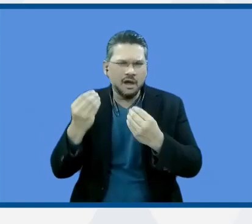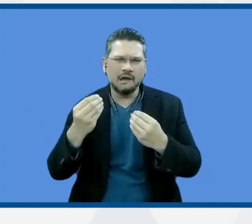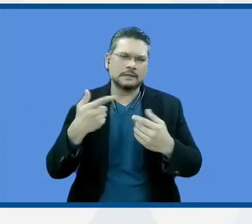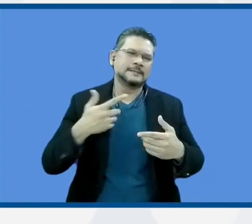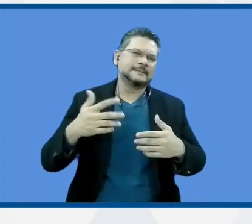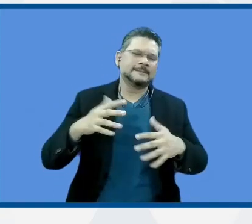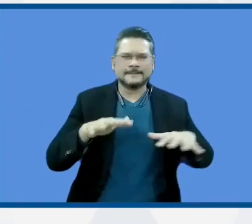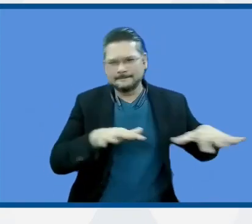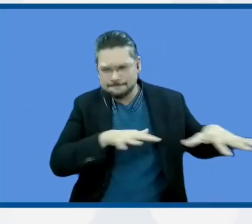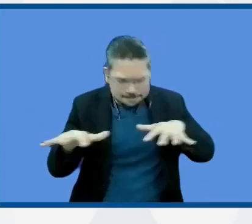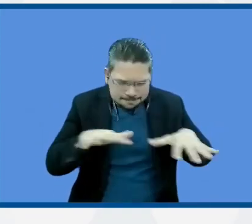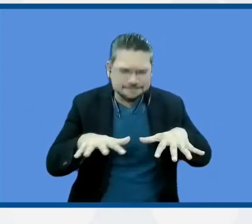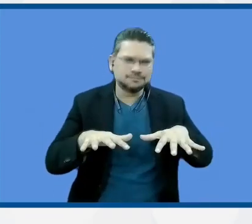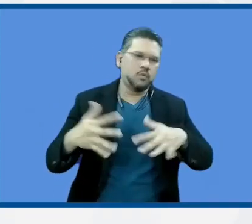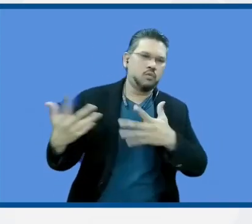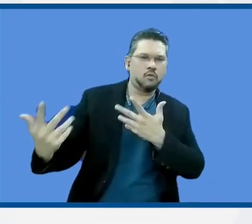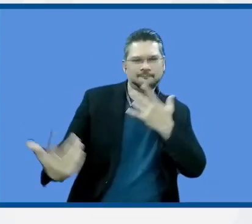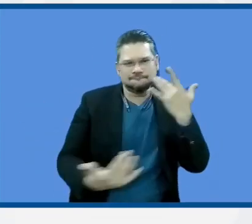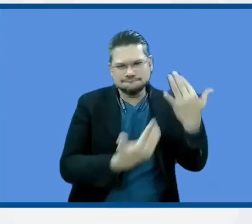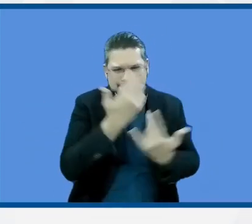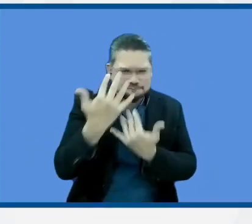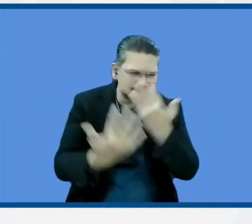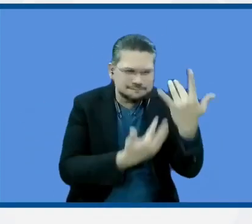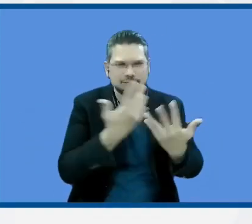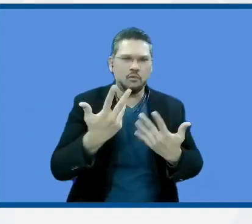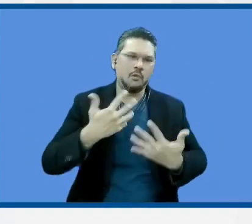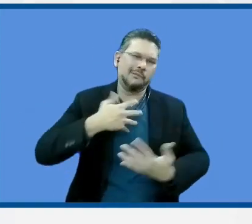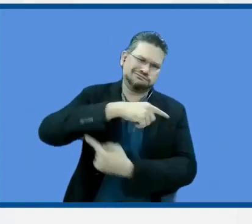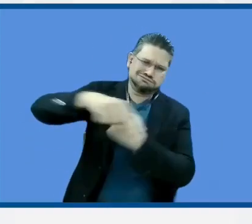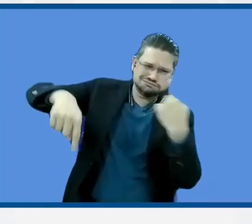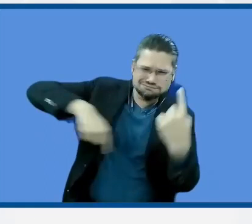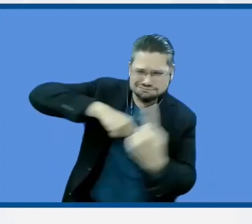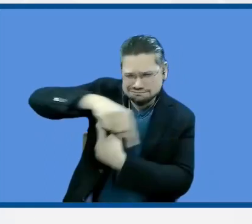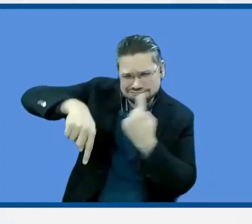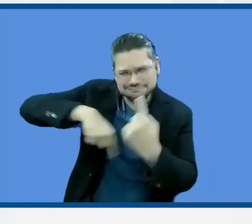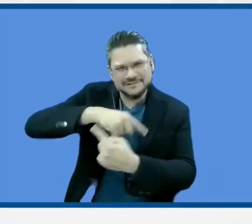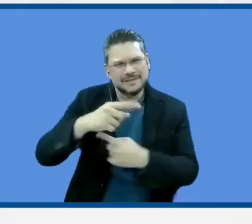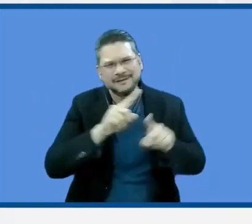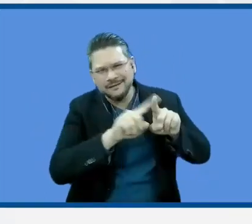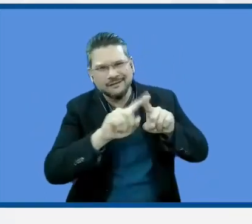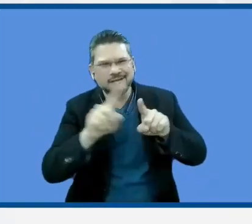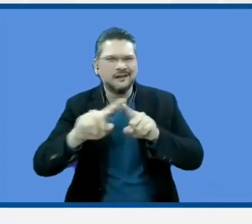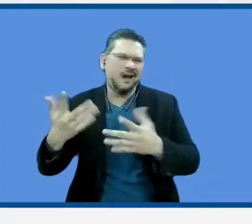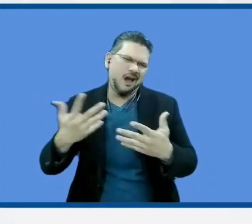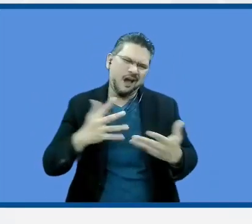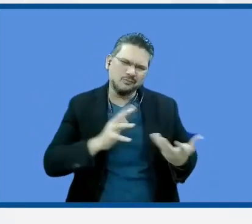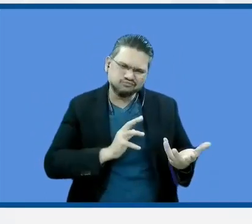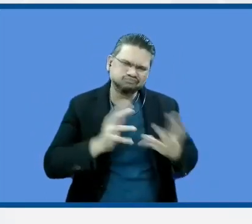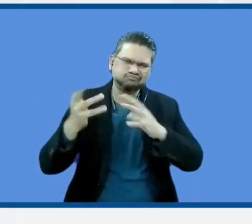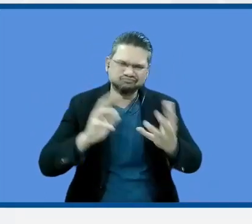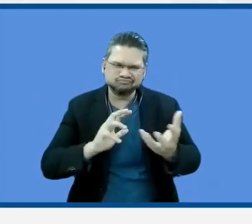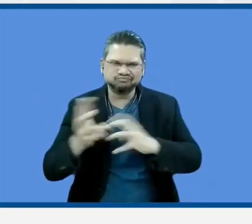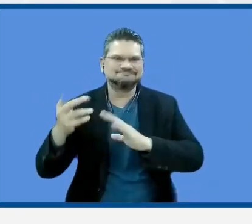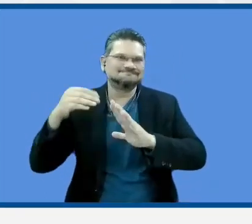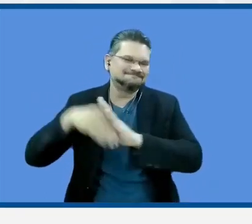or a fire or a hurricane. And more recently, of course, we understand how life can be